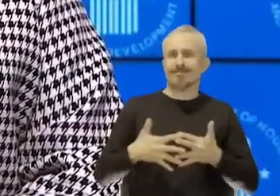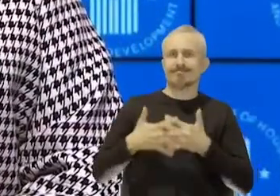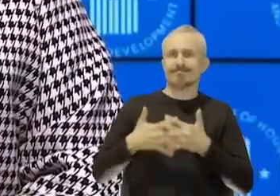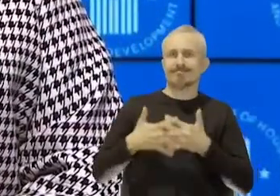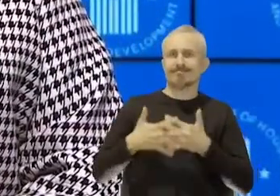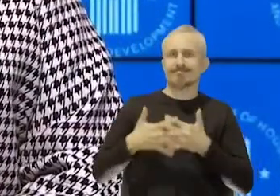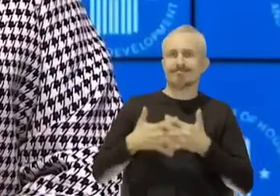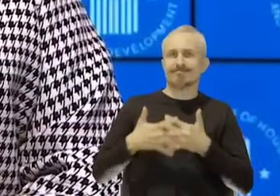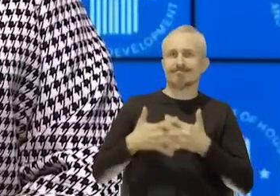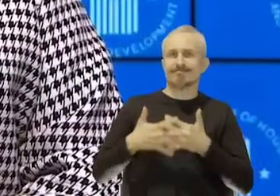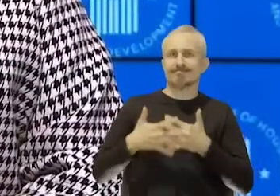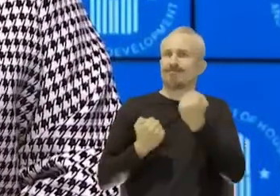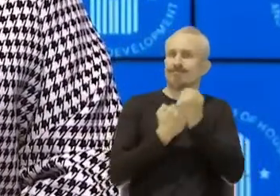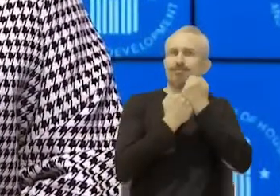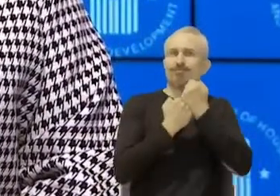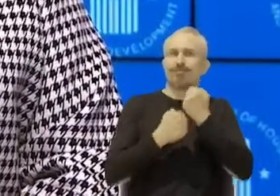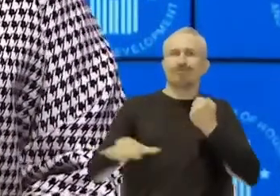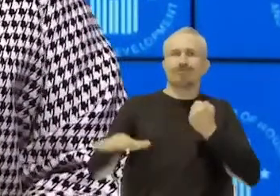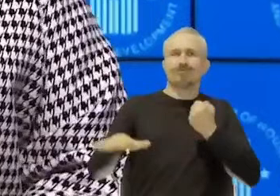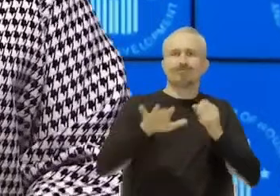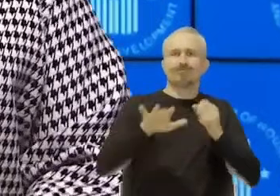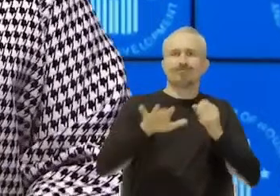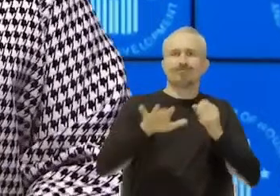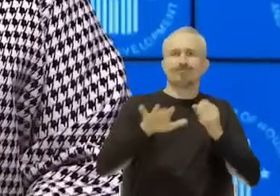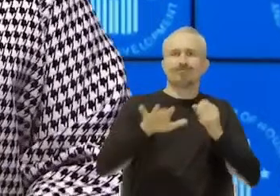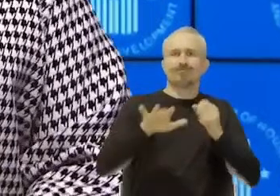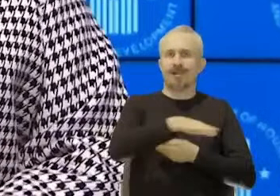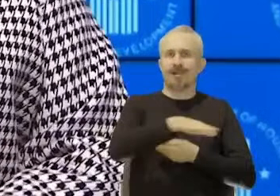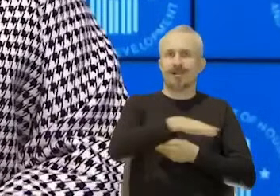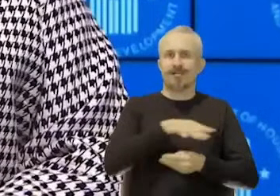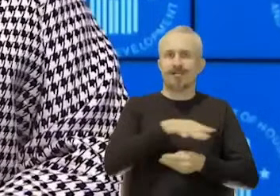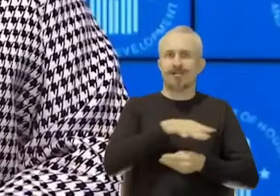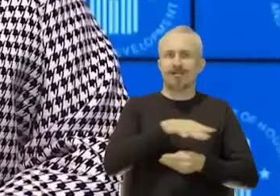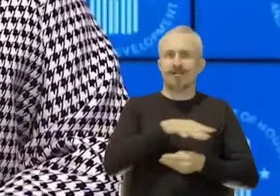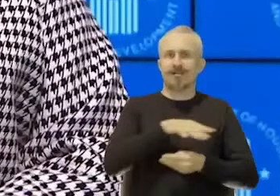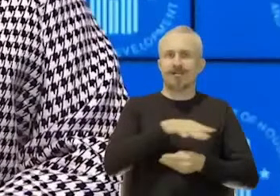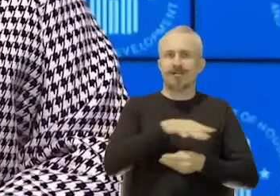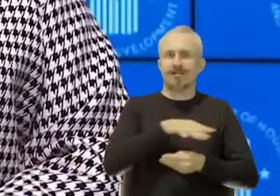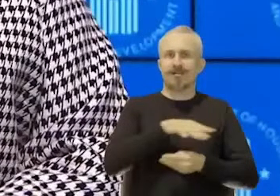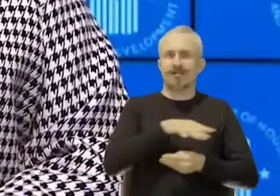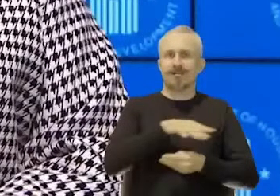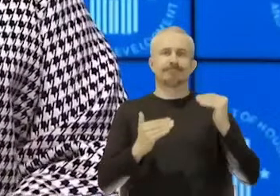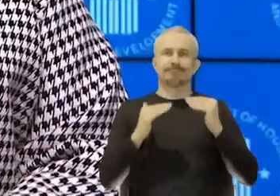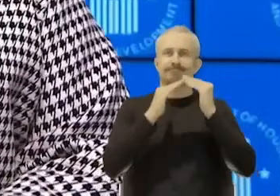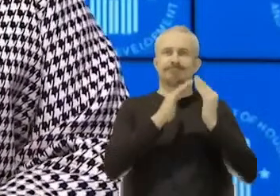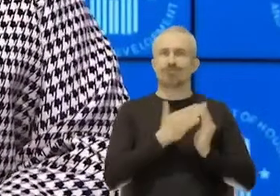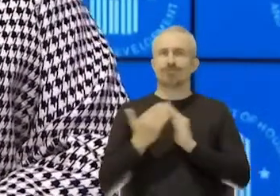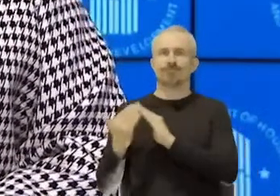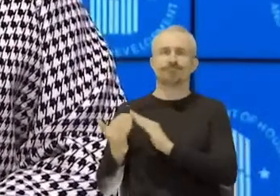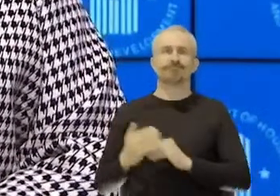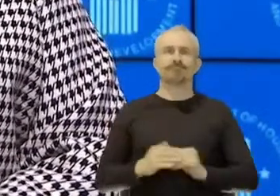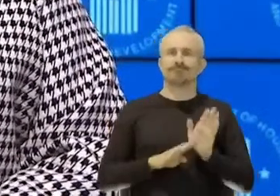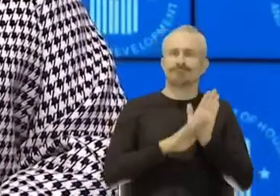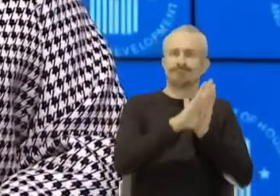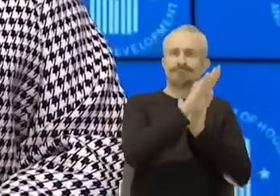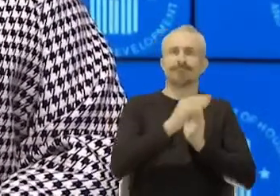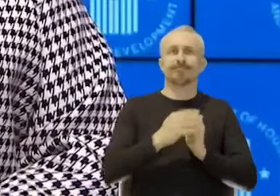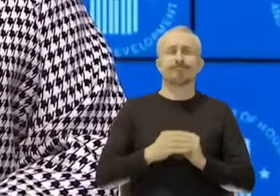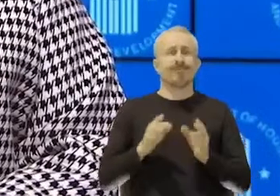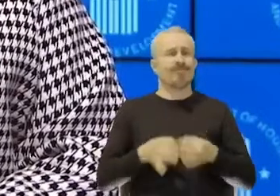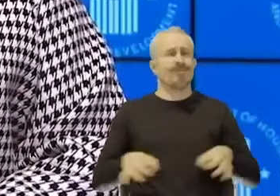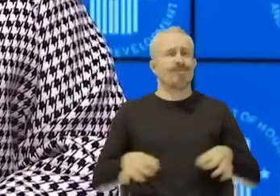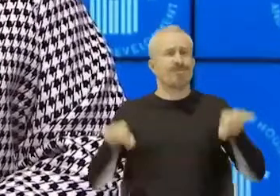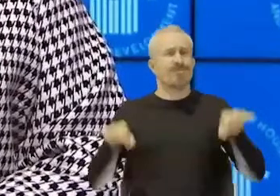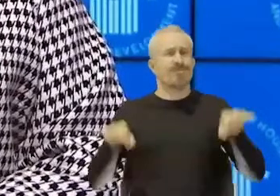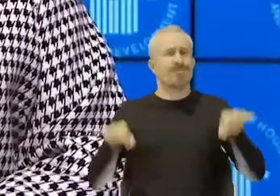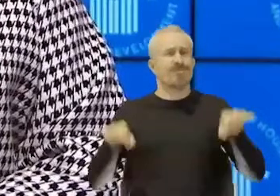States Department of Housing and Urban Development, plays a critical role in advancing the Biden-Harris administration's agenda. It is